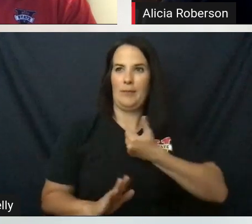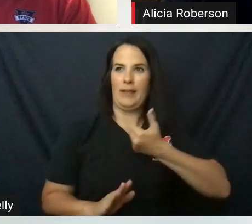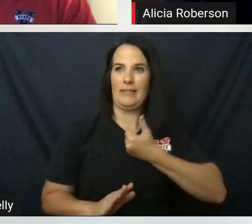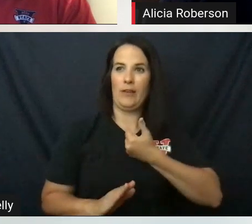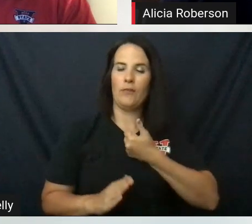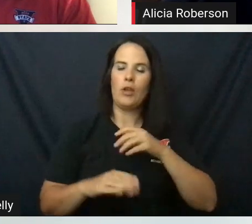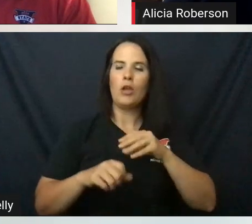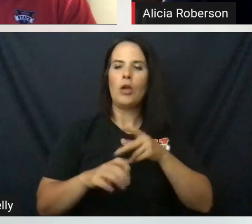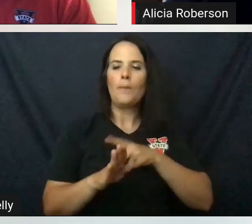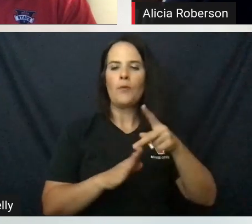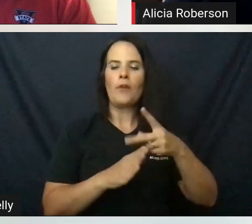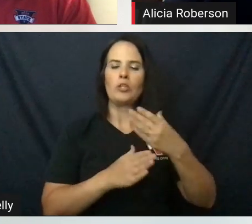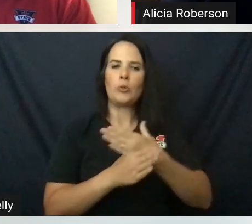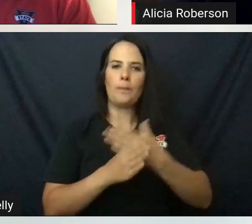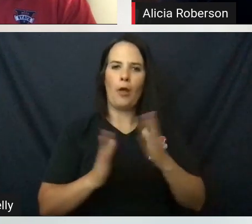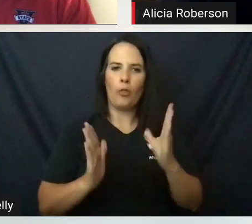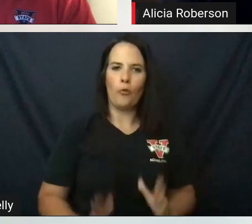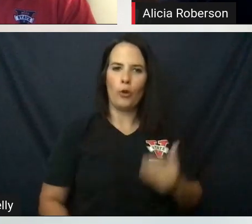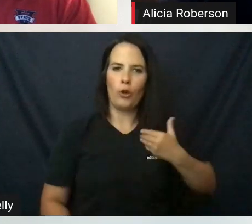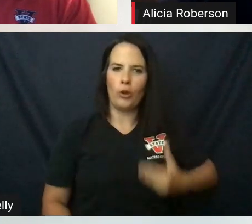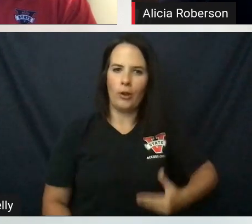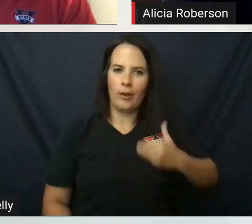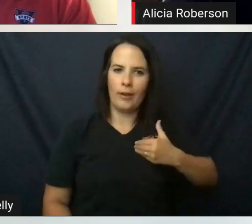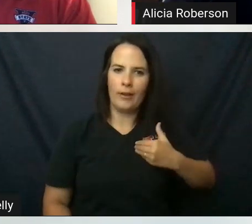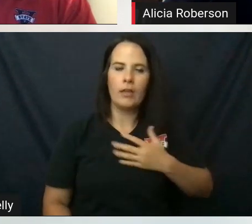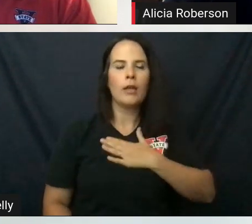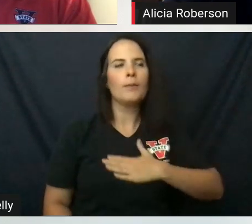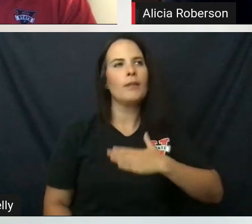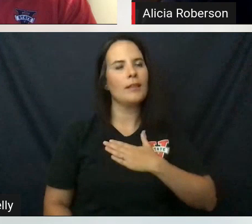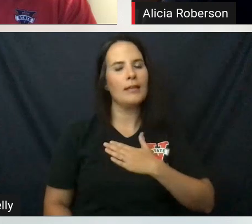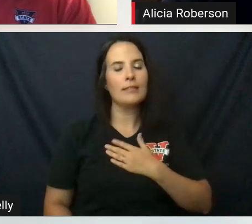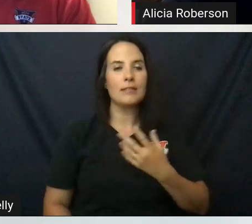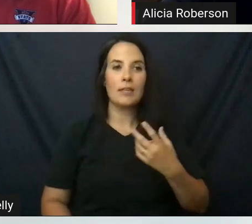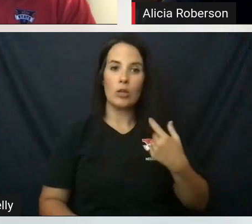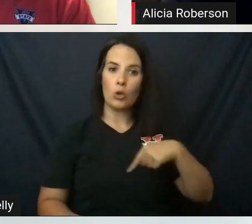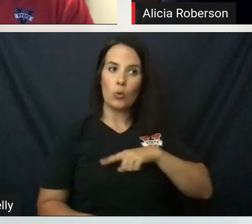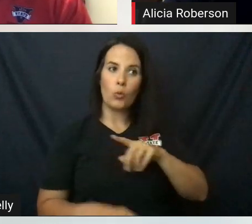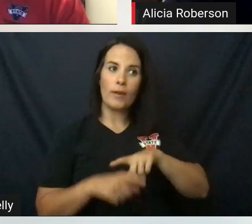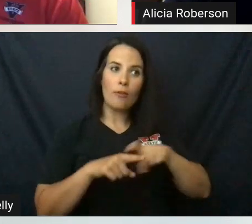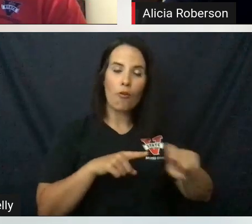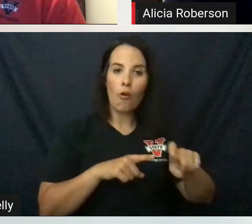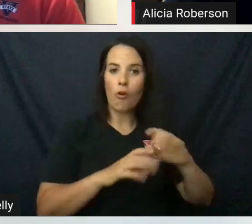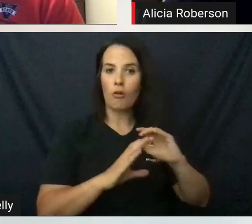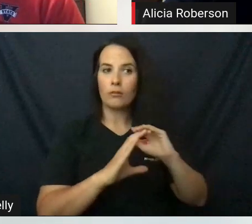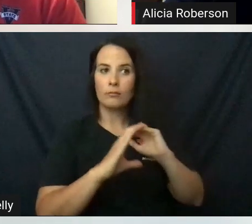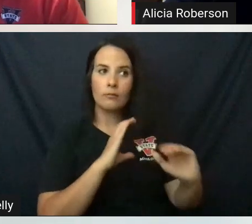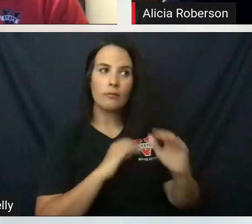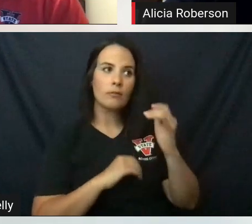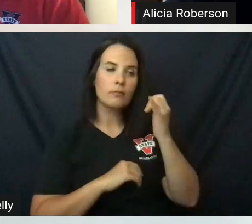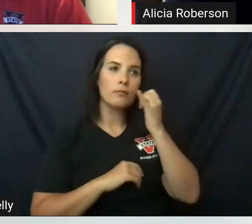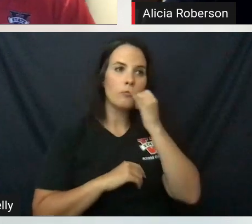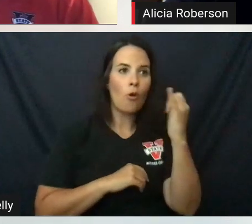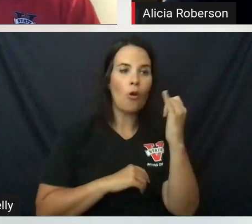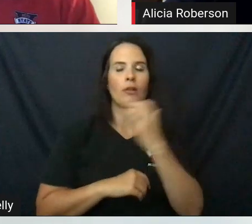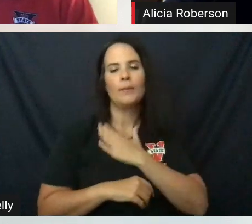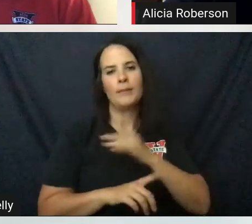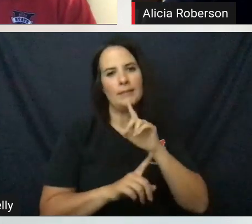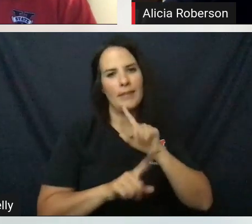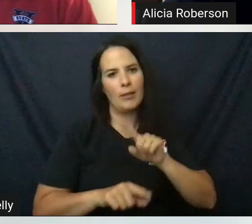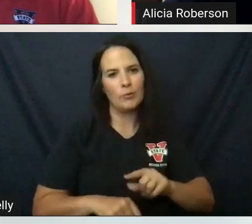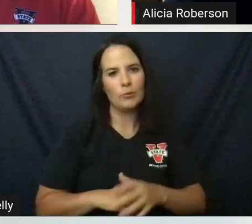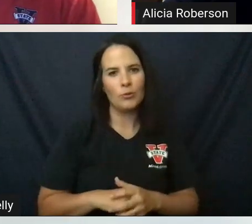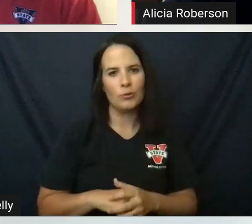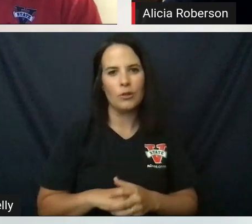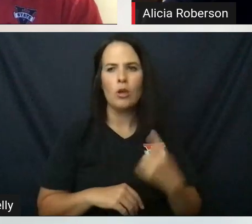botherer. And so please do answer your phone, answer your emails. But we are going to do everything we